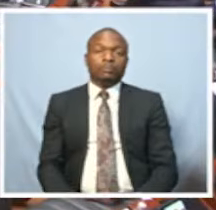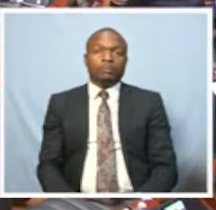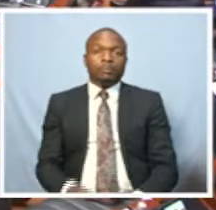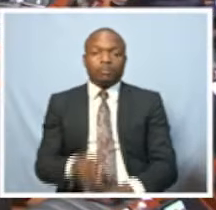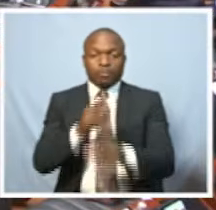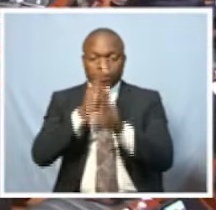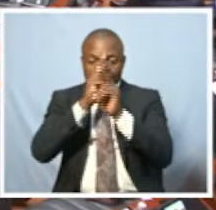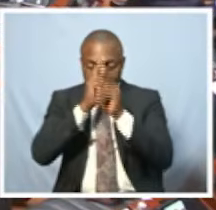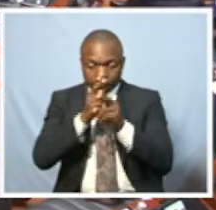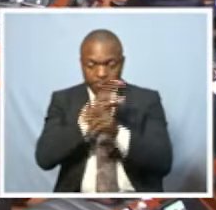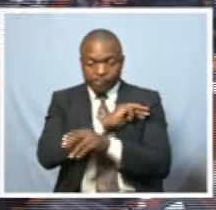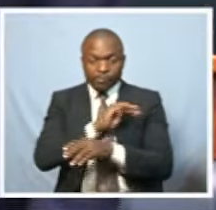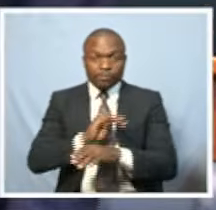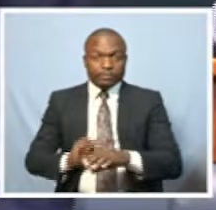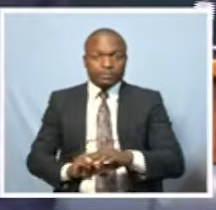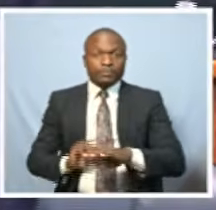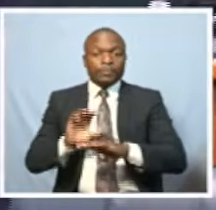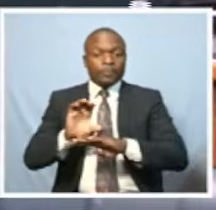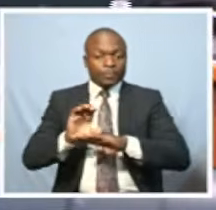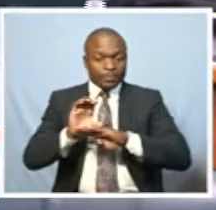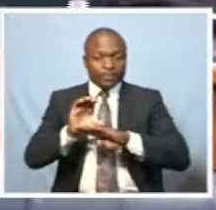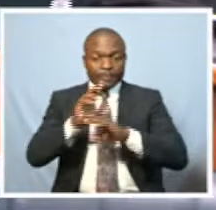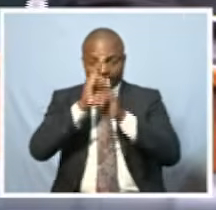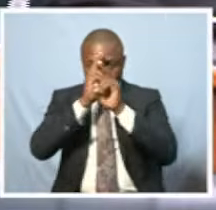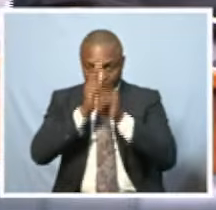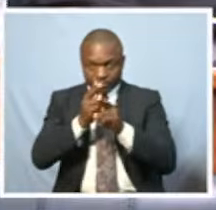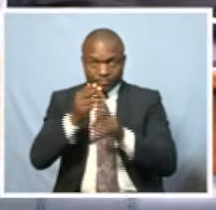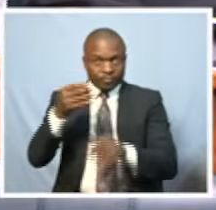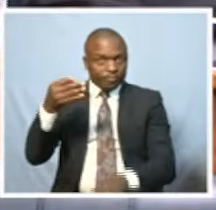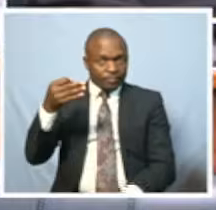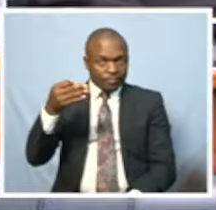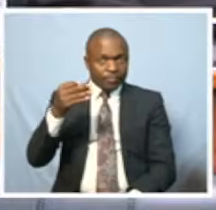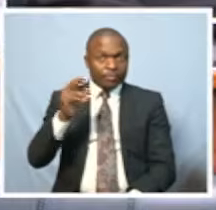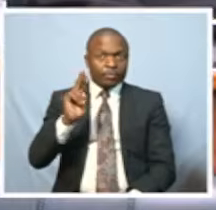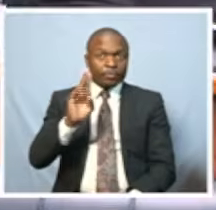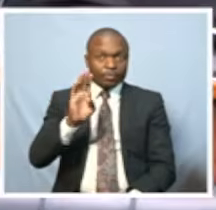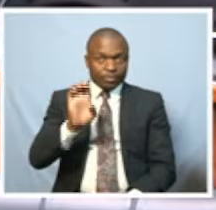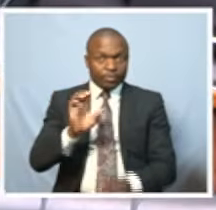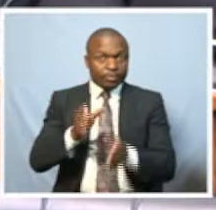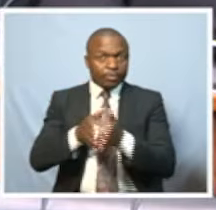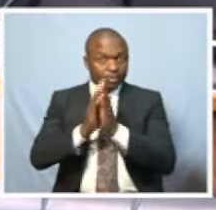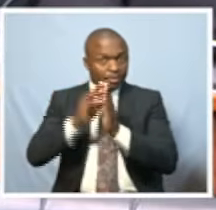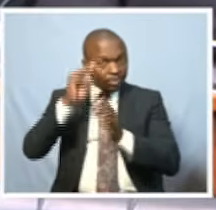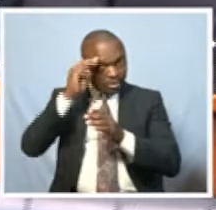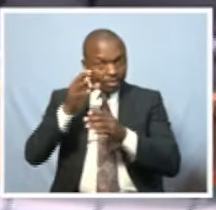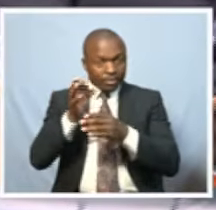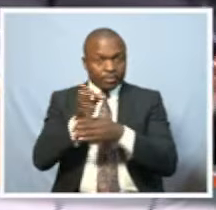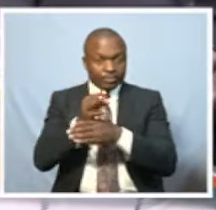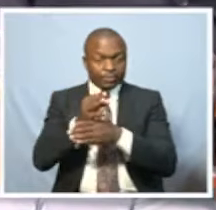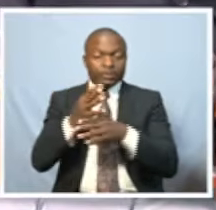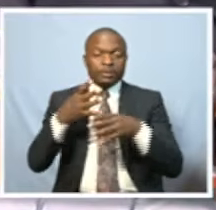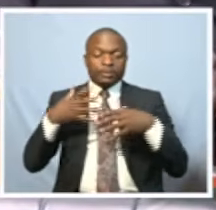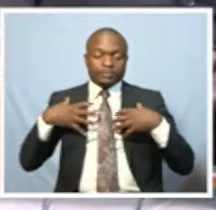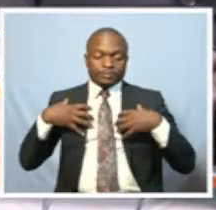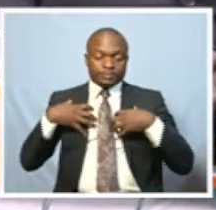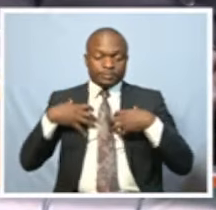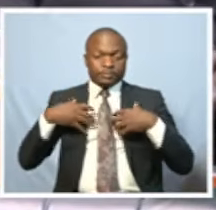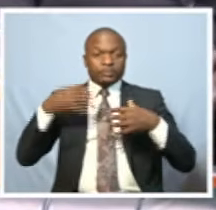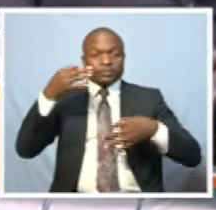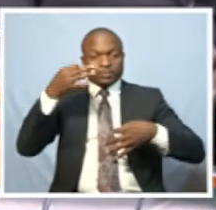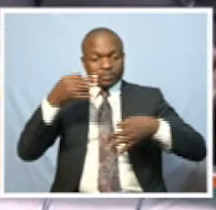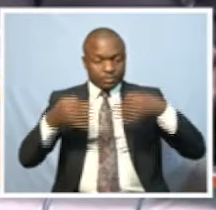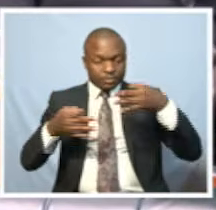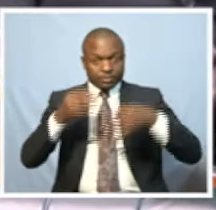the Honourable Member for Chiluvi, Honourable Mulenga Fube, asked the Minister for Fisheries and Livestock whether